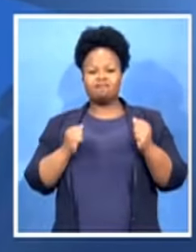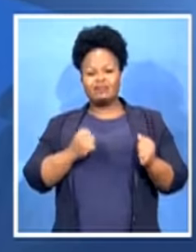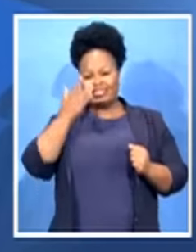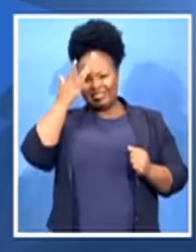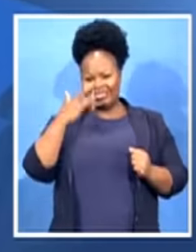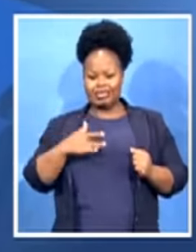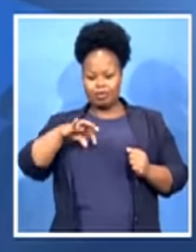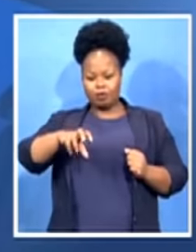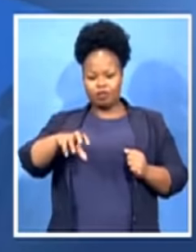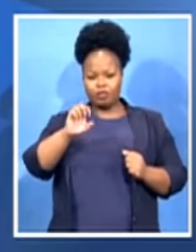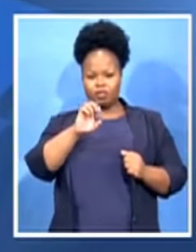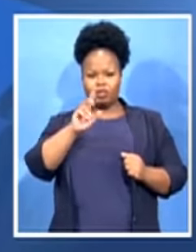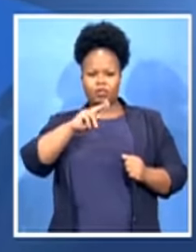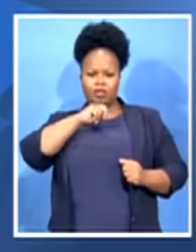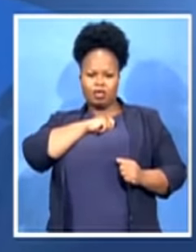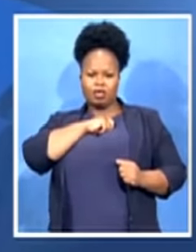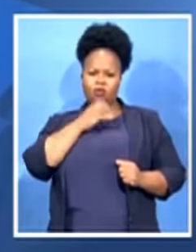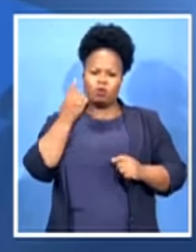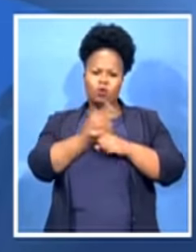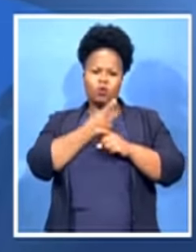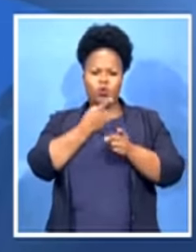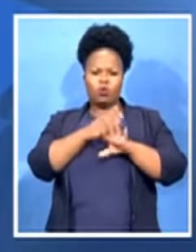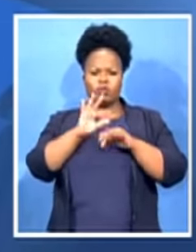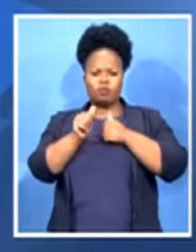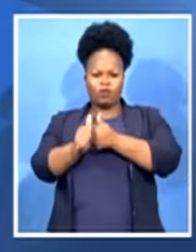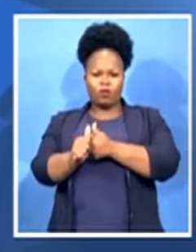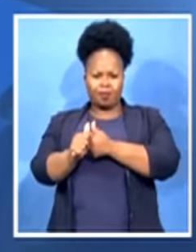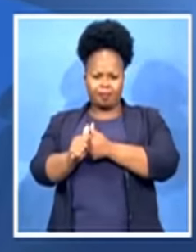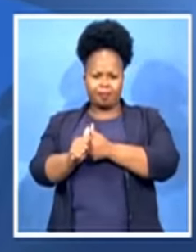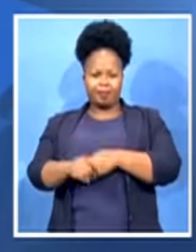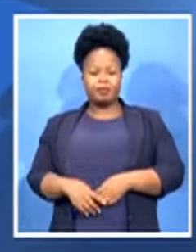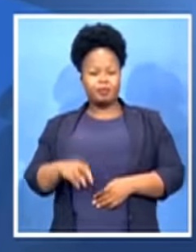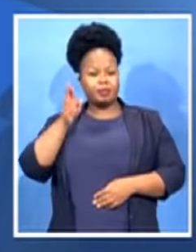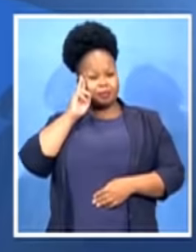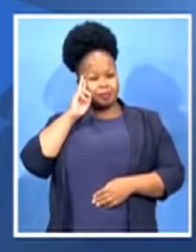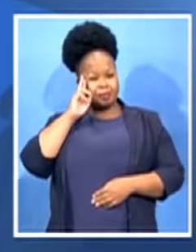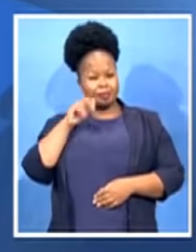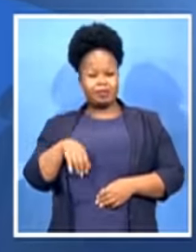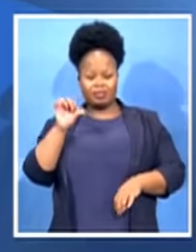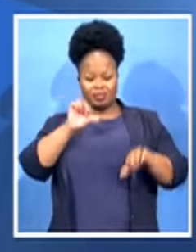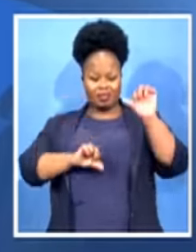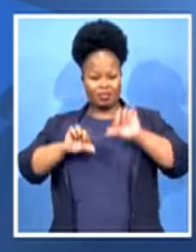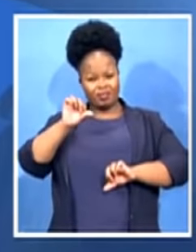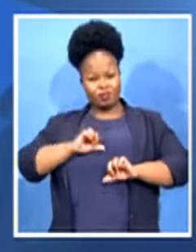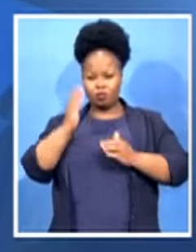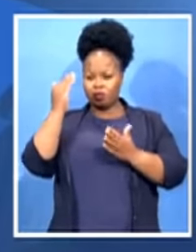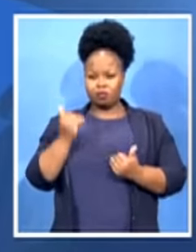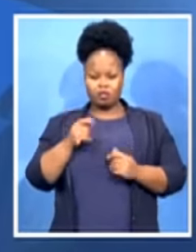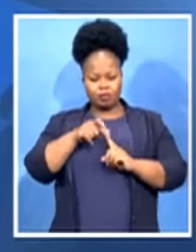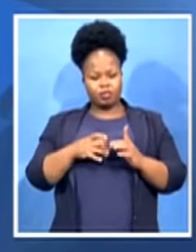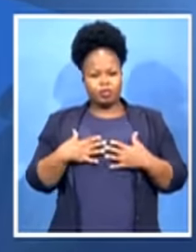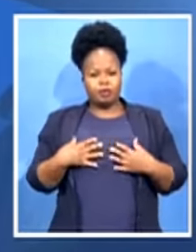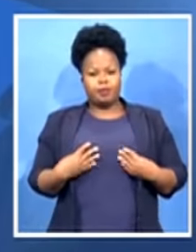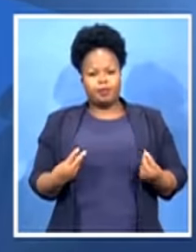up. The recoveries, remember, scientifically, it's expected that after 10 days of you being